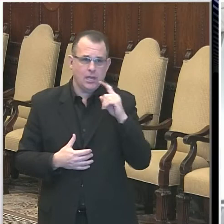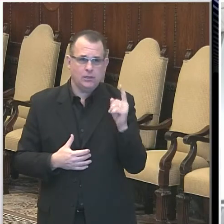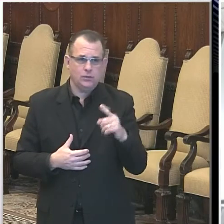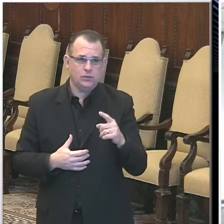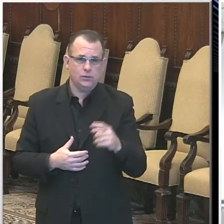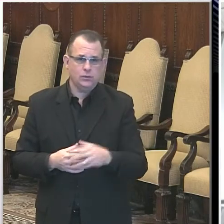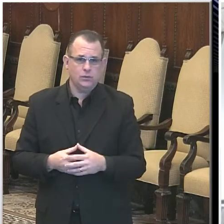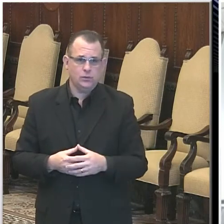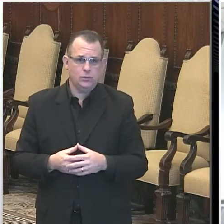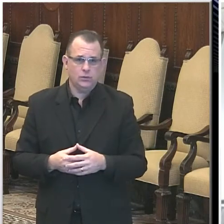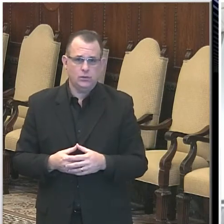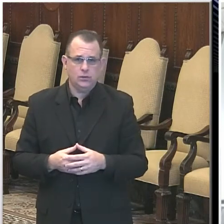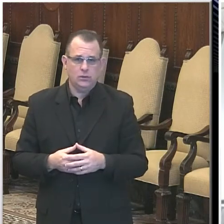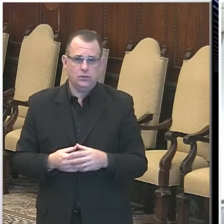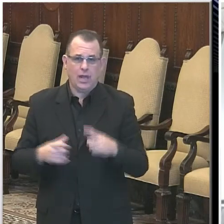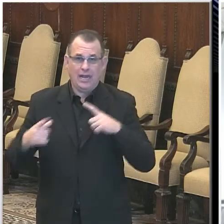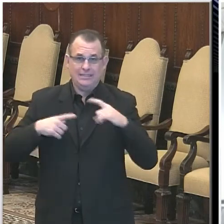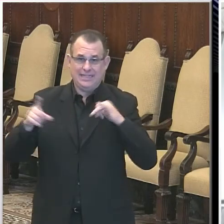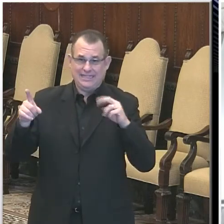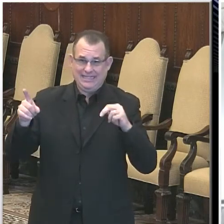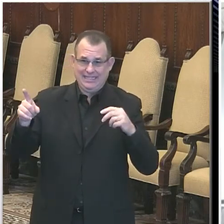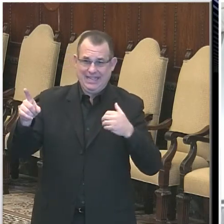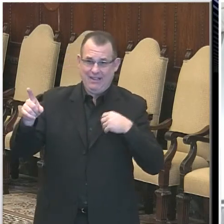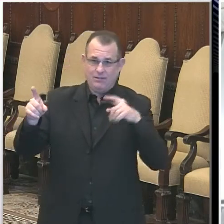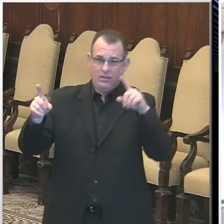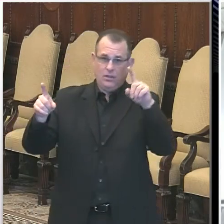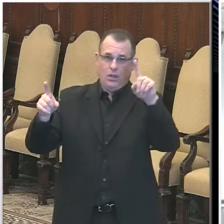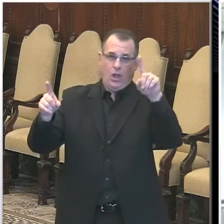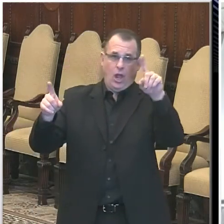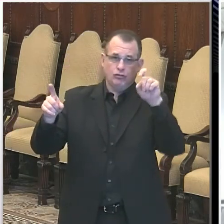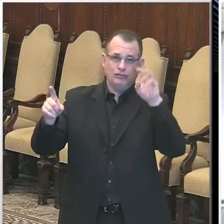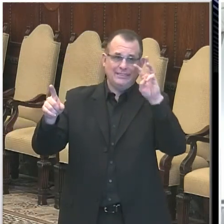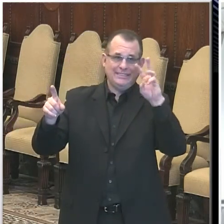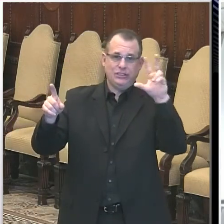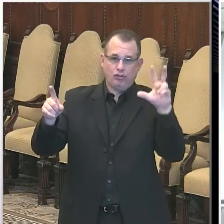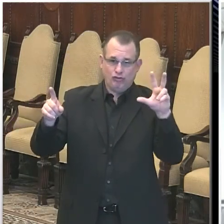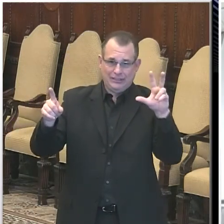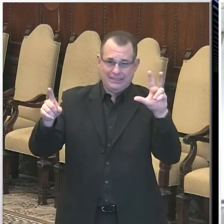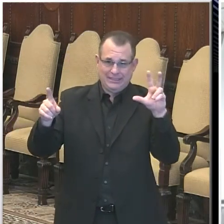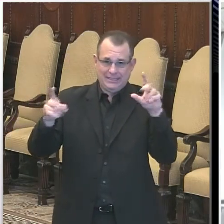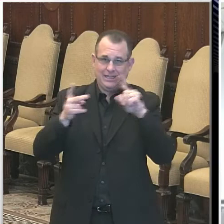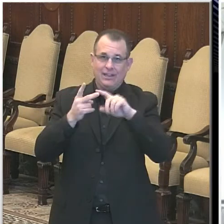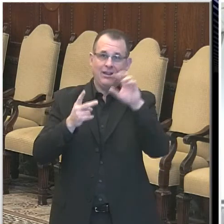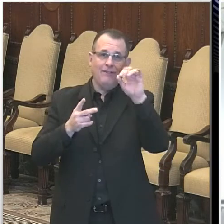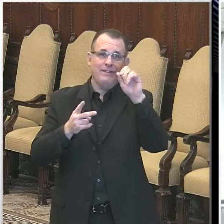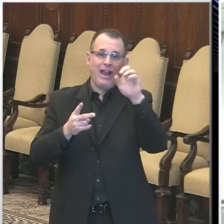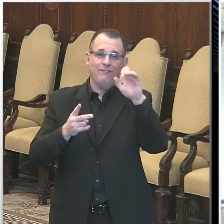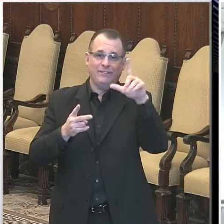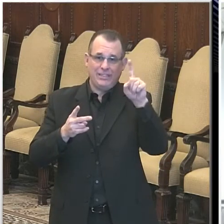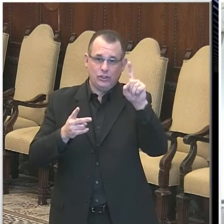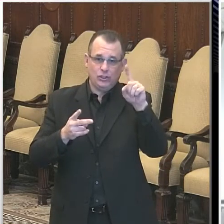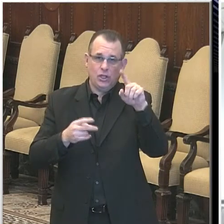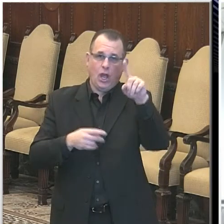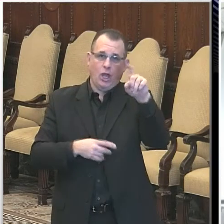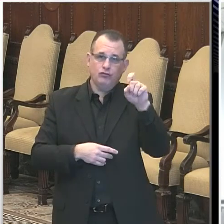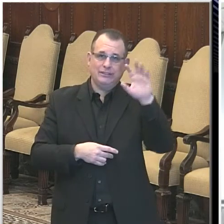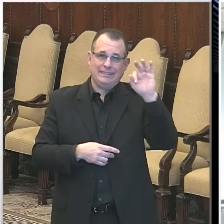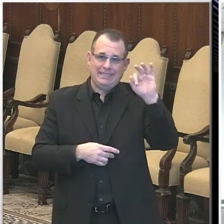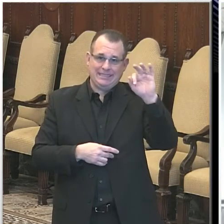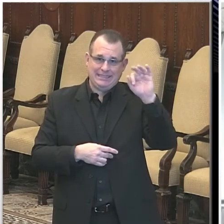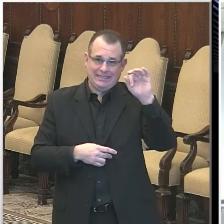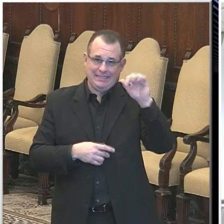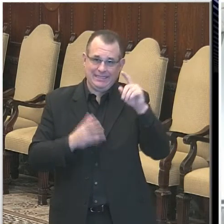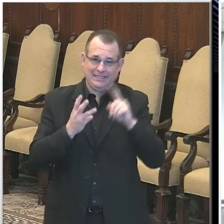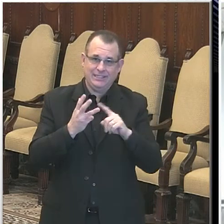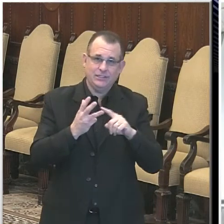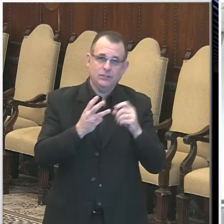up. At the Holiday Inn, it's 163 rooms. At the Fairfield, it's 119 rooms. And at the Springfield Inn, it's 130